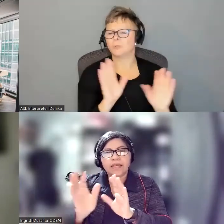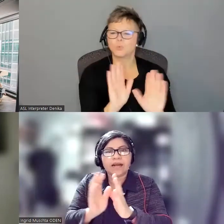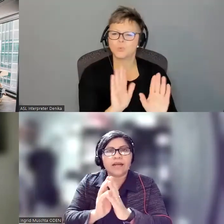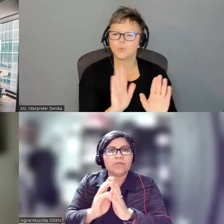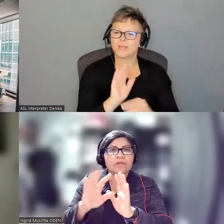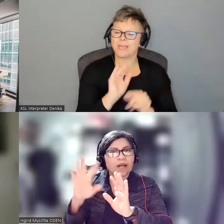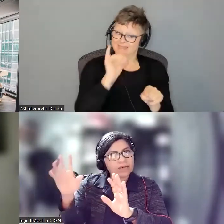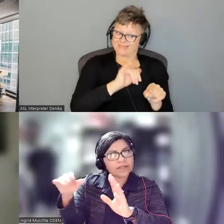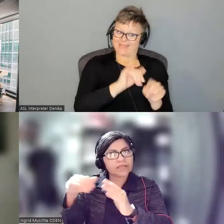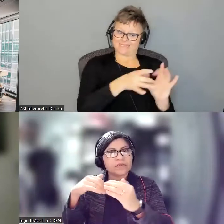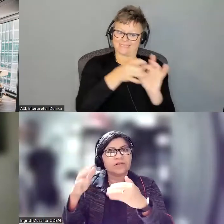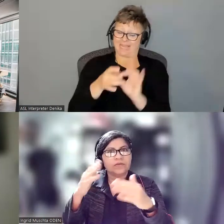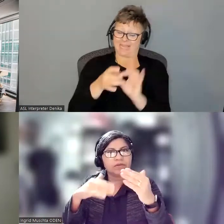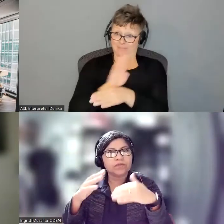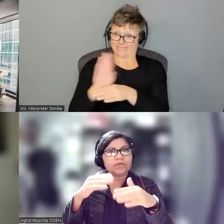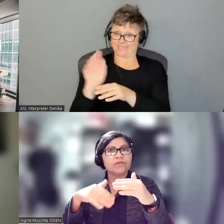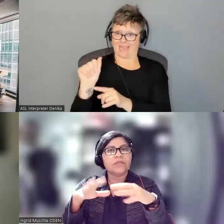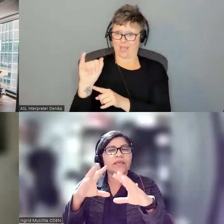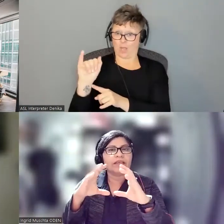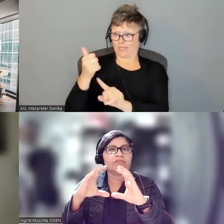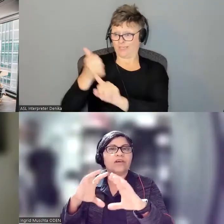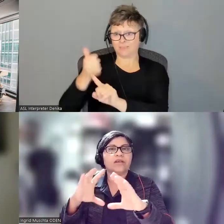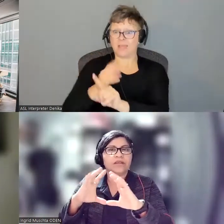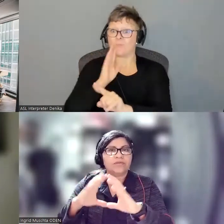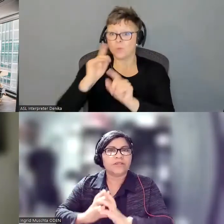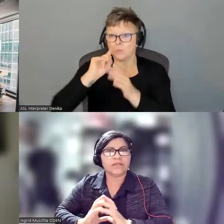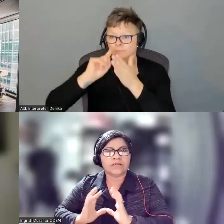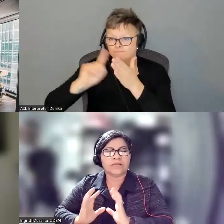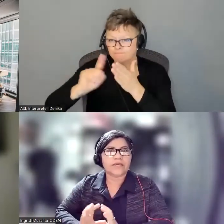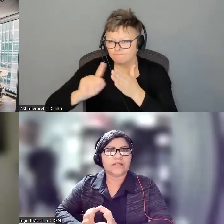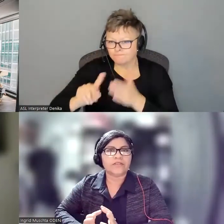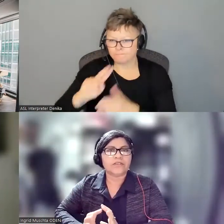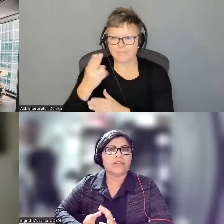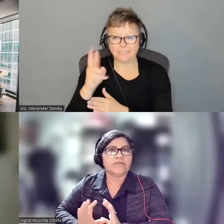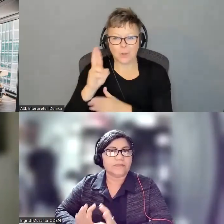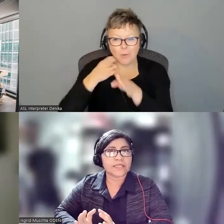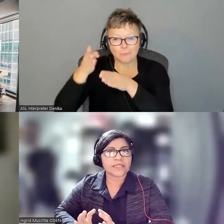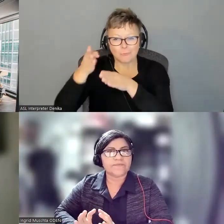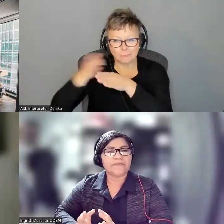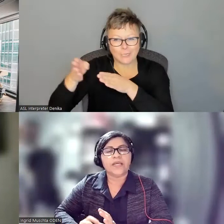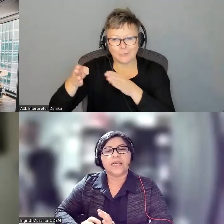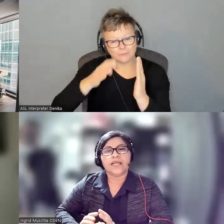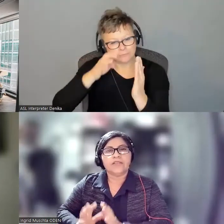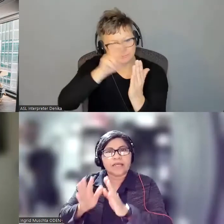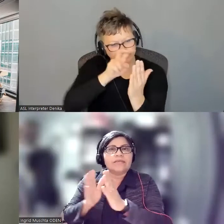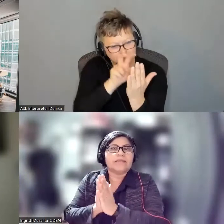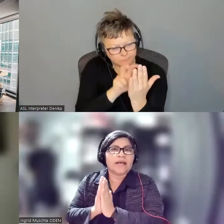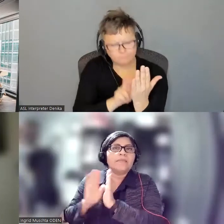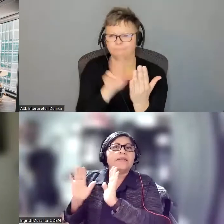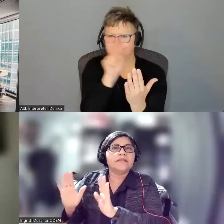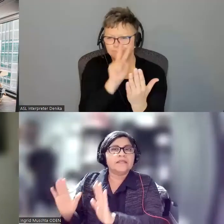the AI would harvest or will go through the HR career age of a business. And so